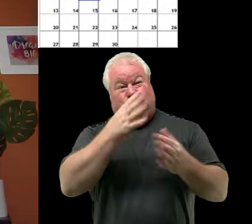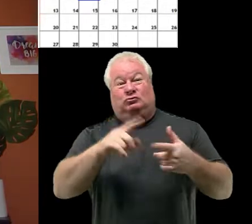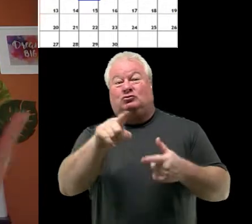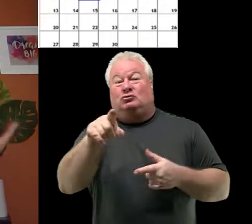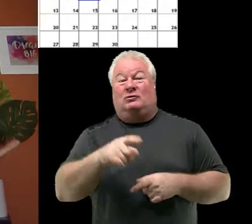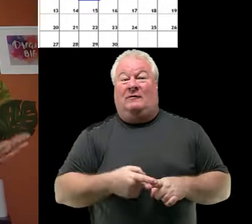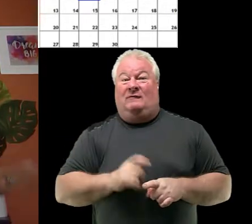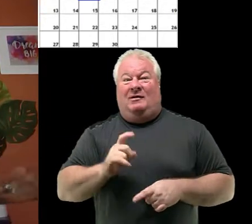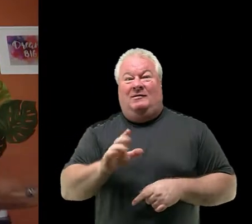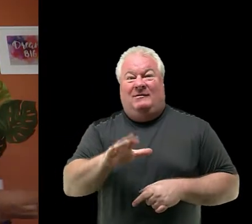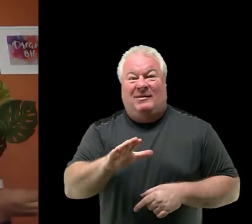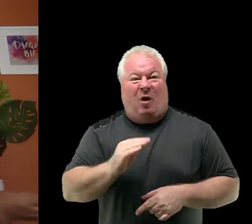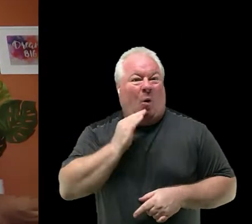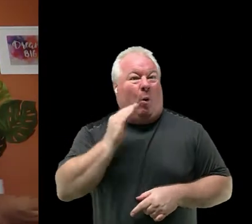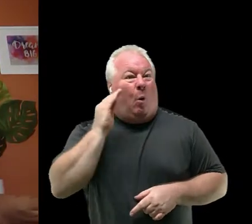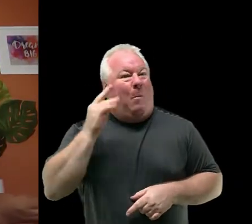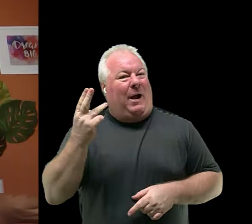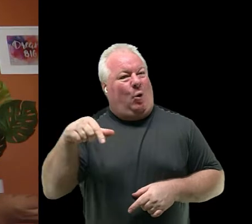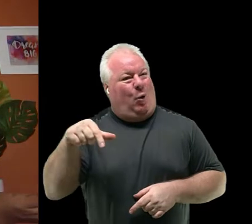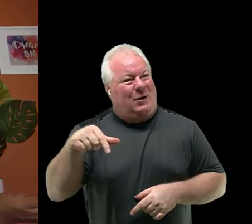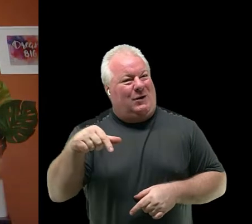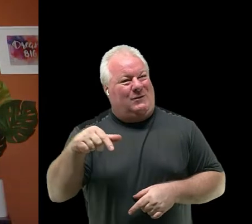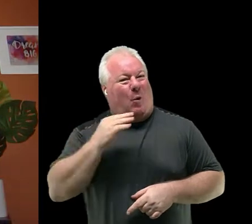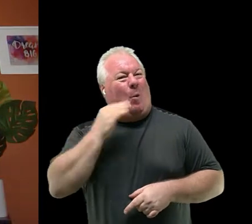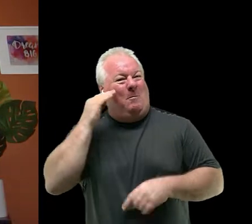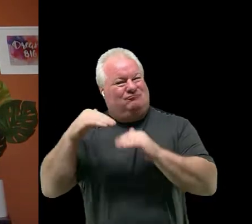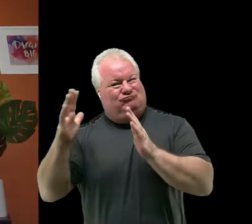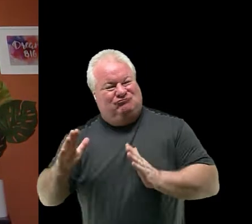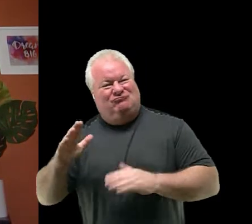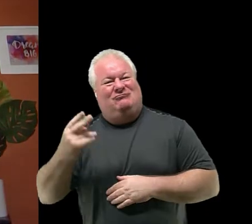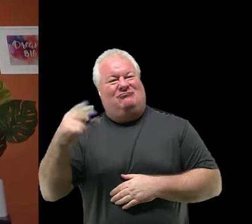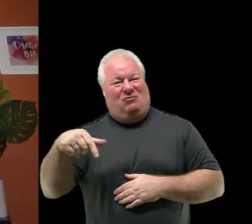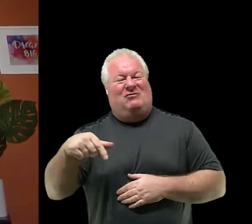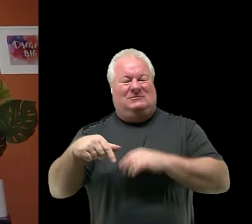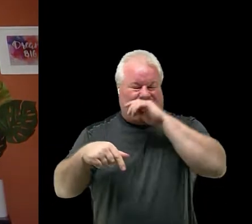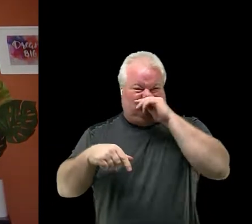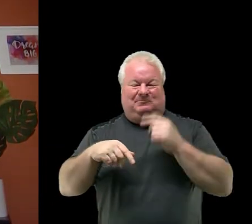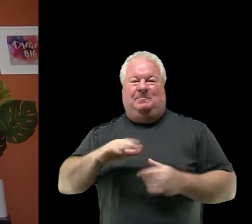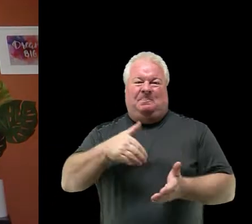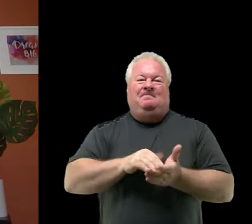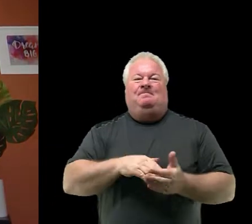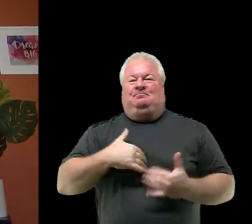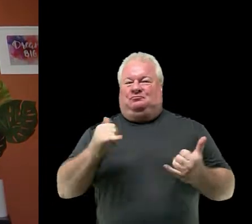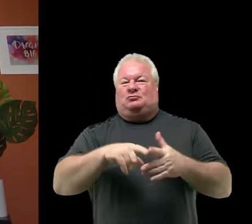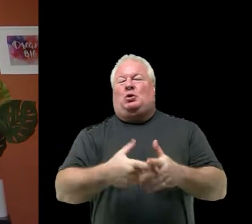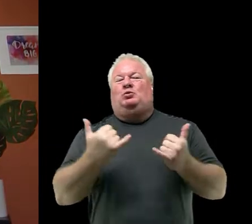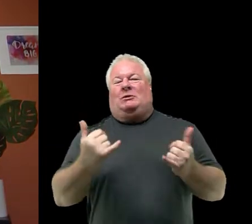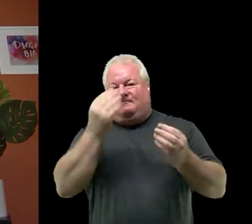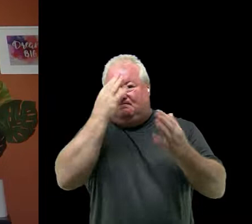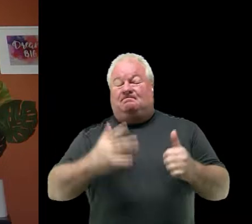announcements are coming from the home headquarters. So let's get started with today's